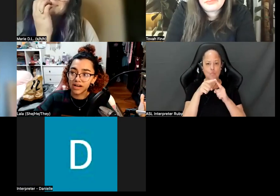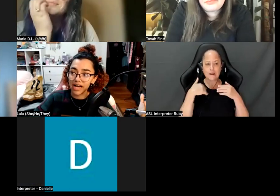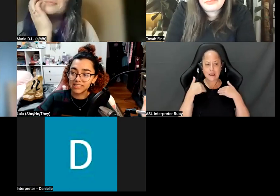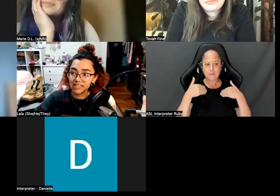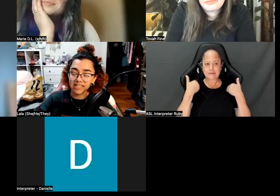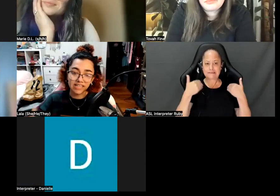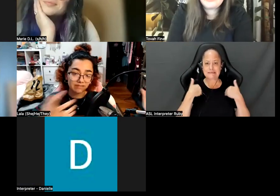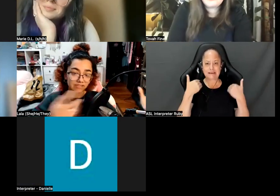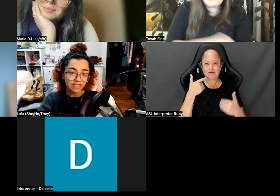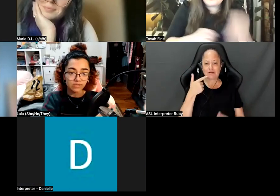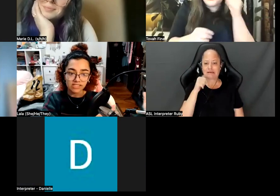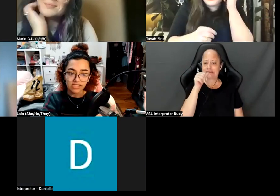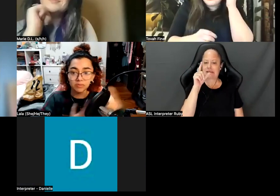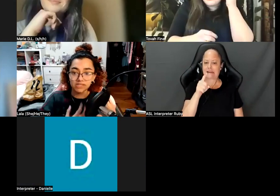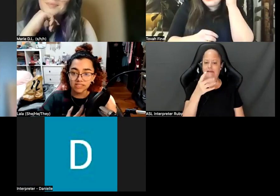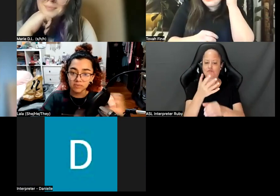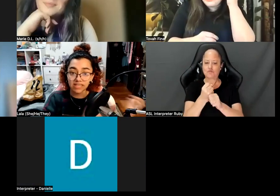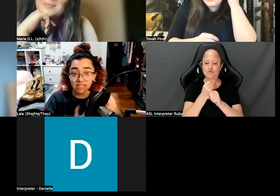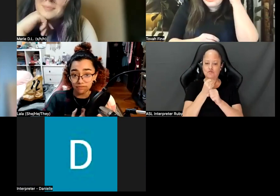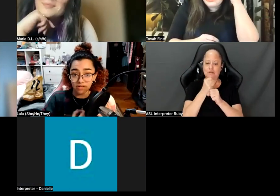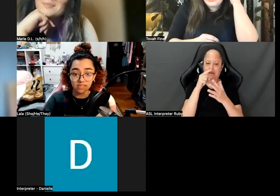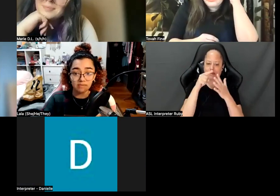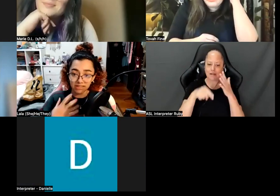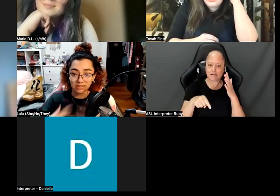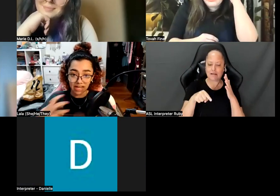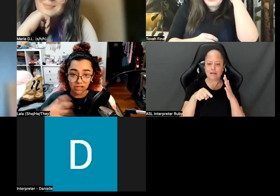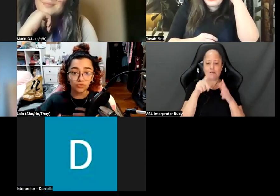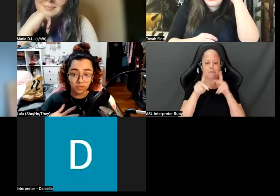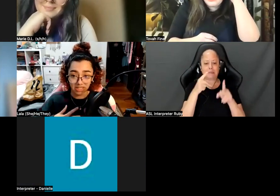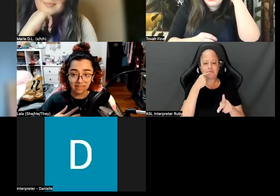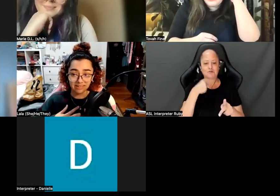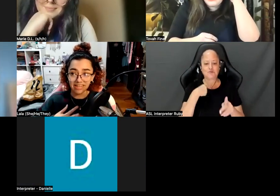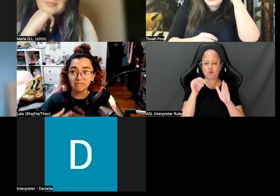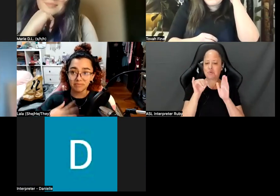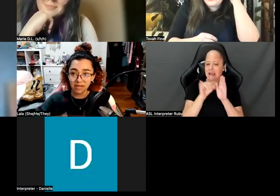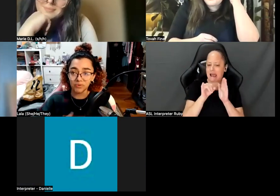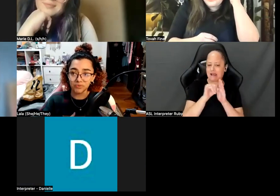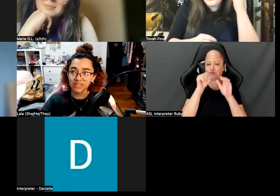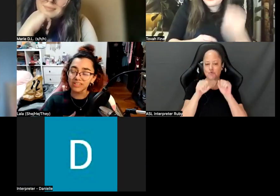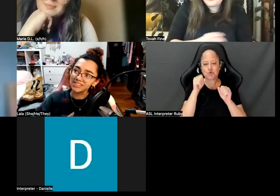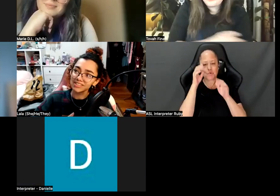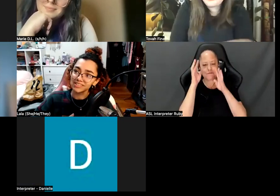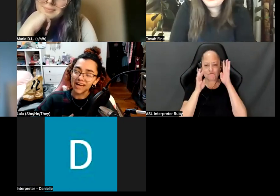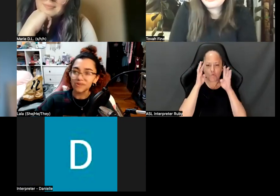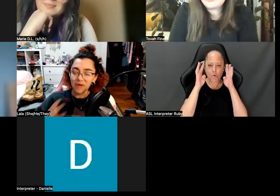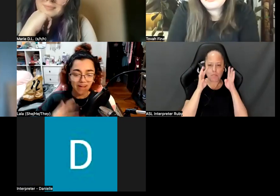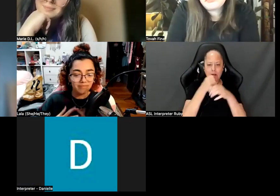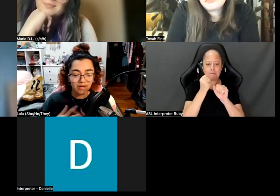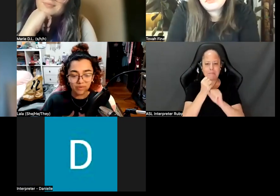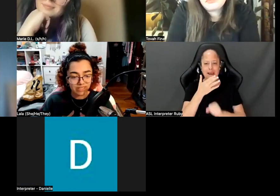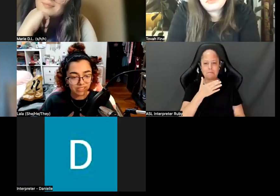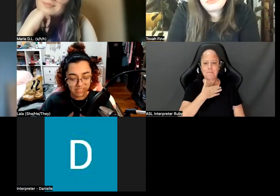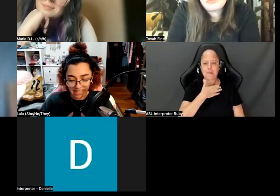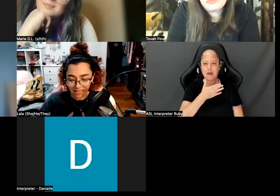younger, I didn't have to take those things that people said to me and identified with them. I could formulate and make my own, I don't know, have